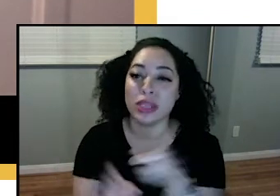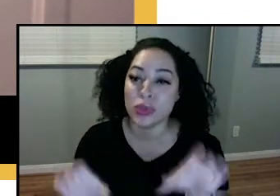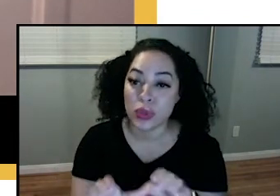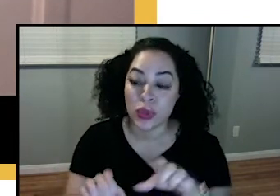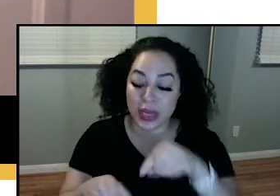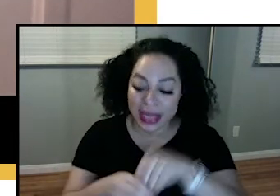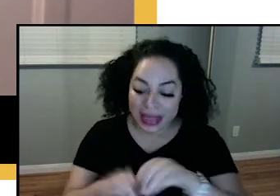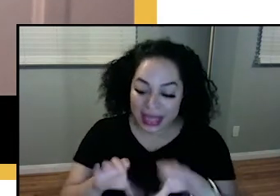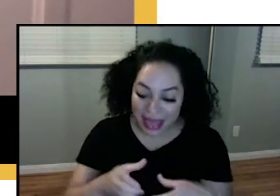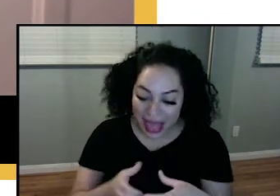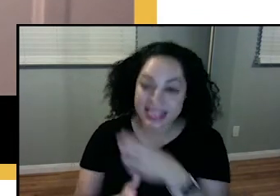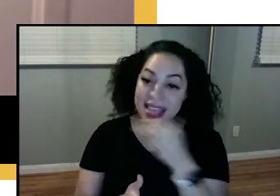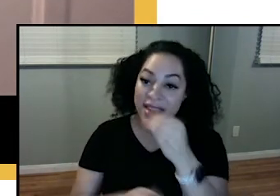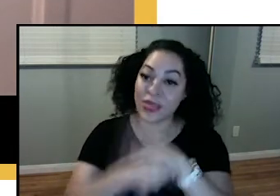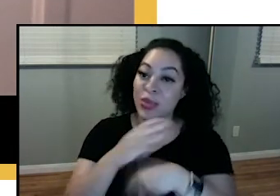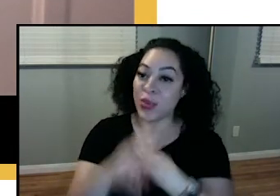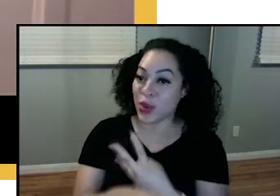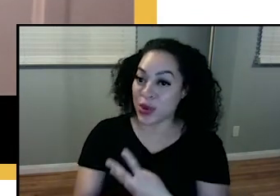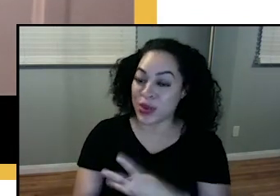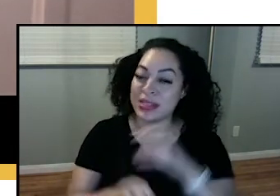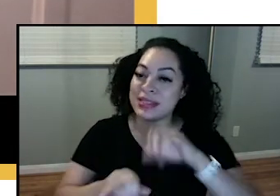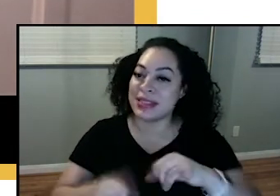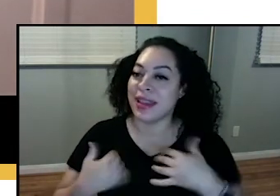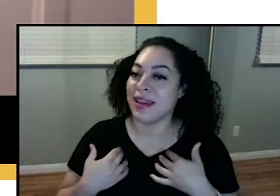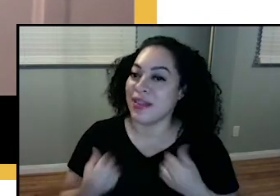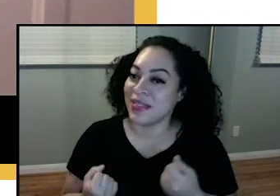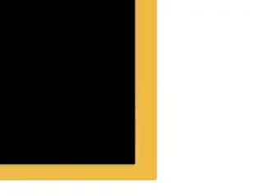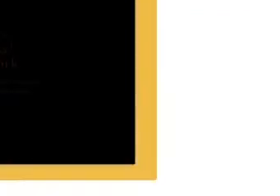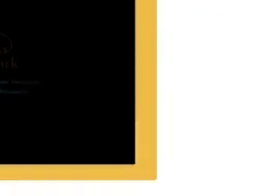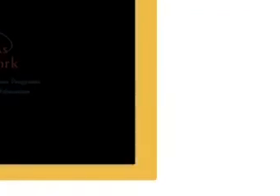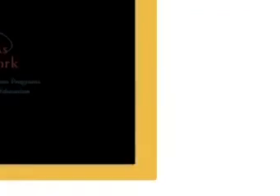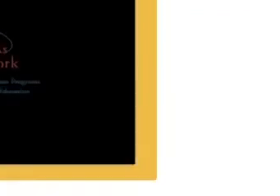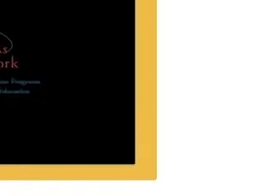you do in the classroom and in the world around you. Please stay healthy.